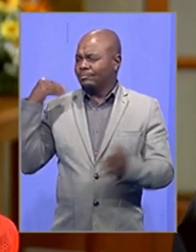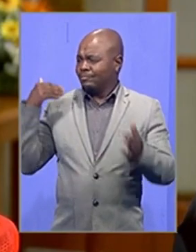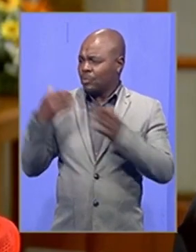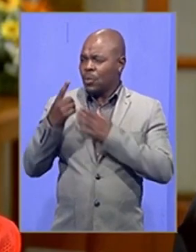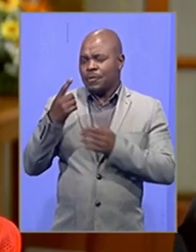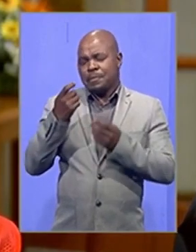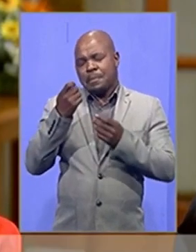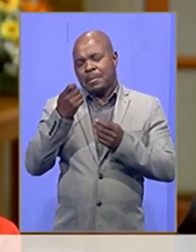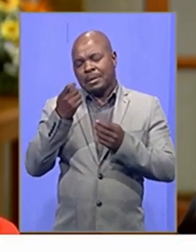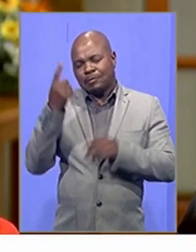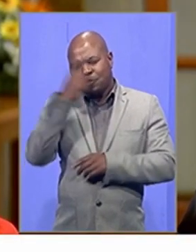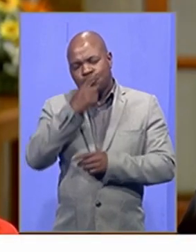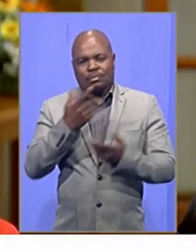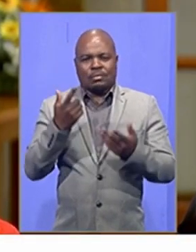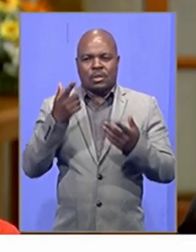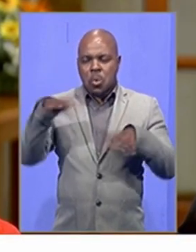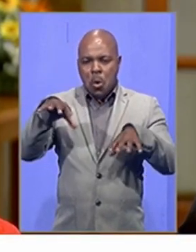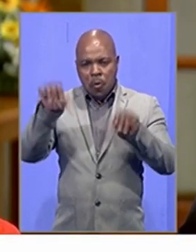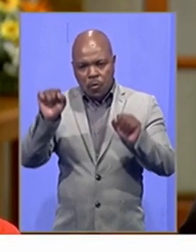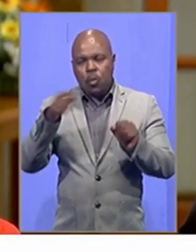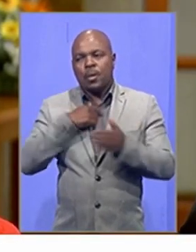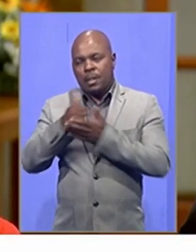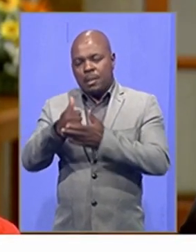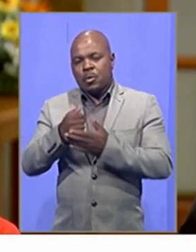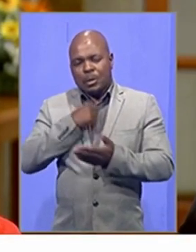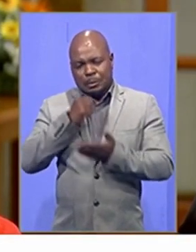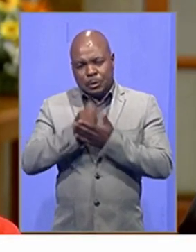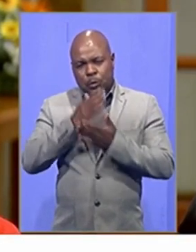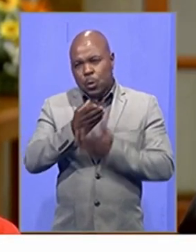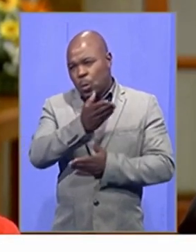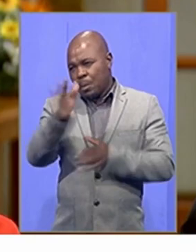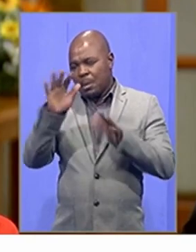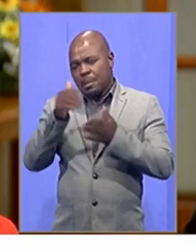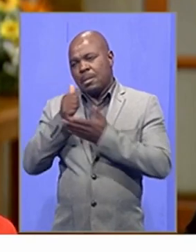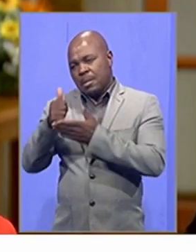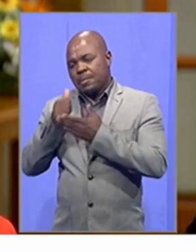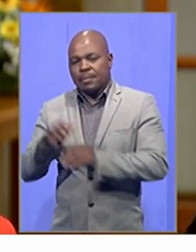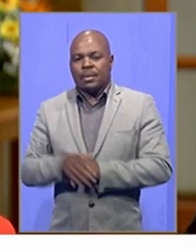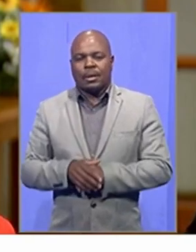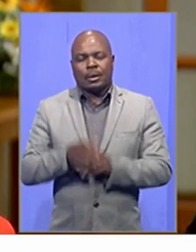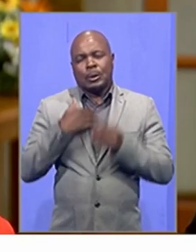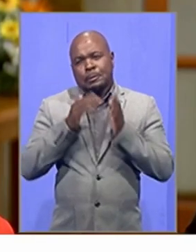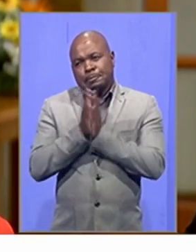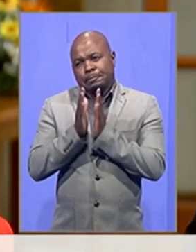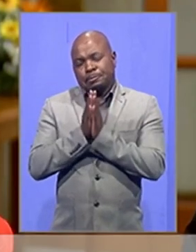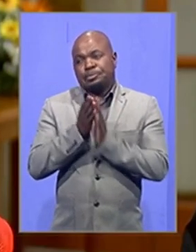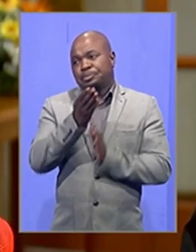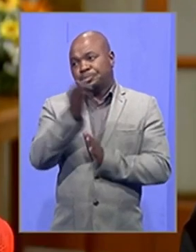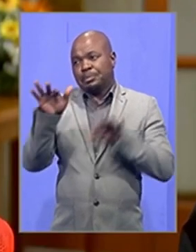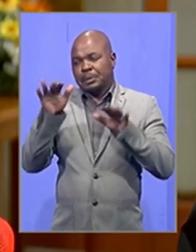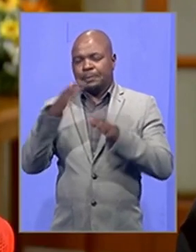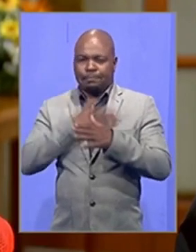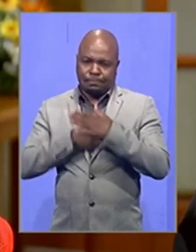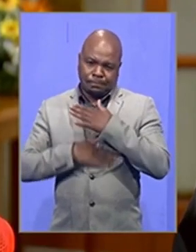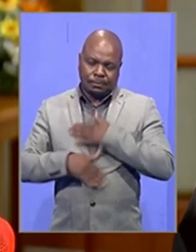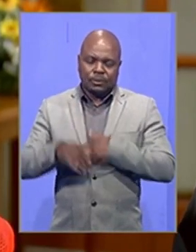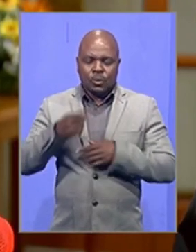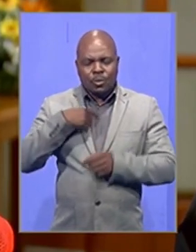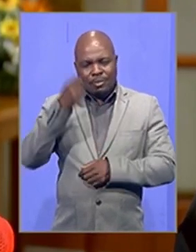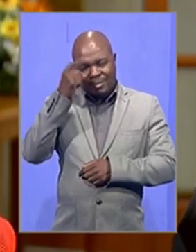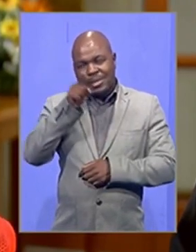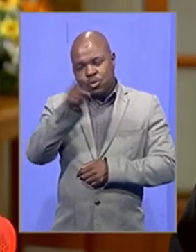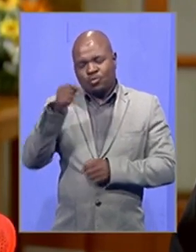we are starting at the very back and ensuring that everybody is attended to. We are simply appealing for patience. We understand